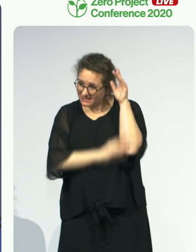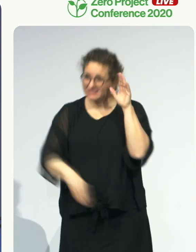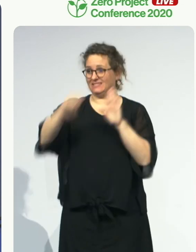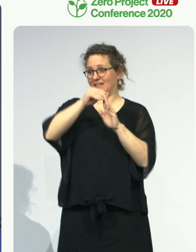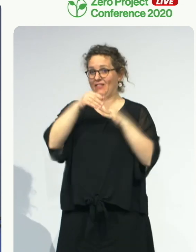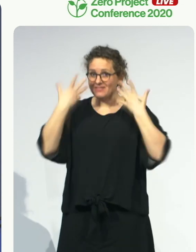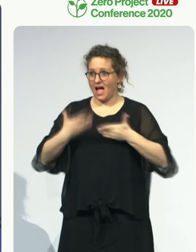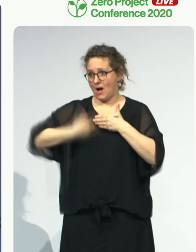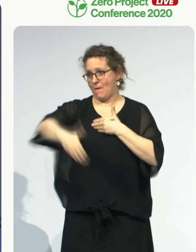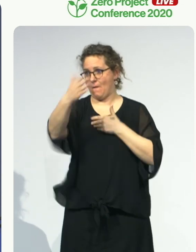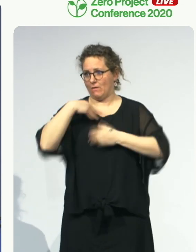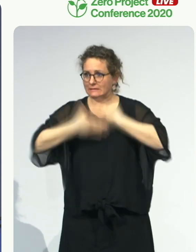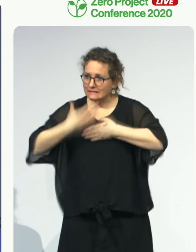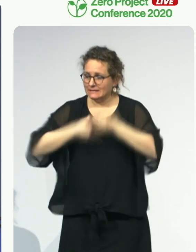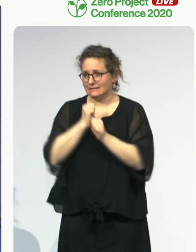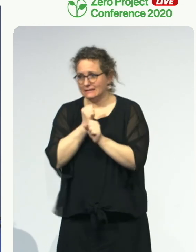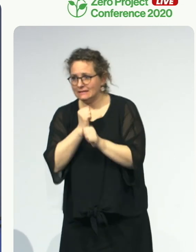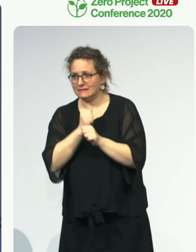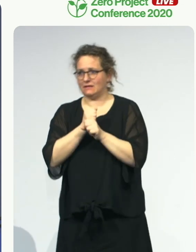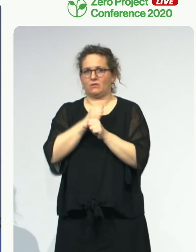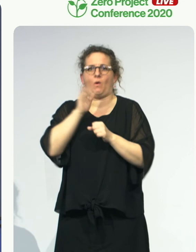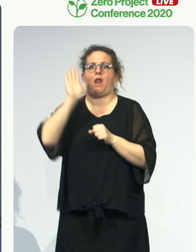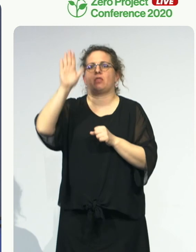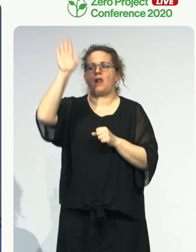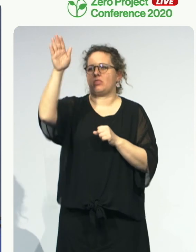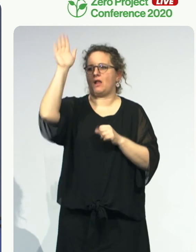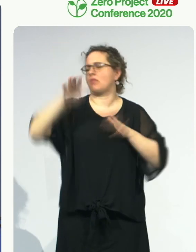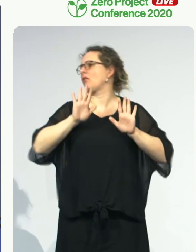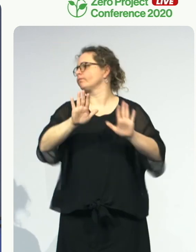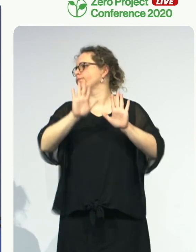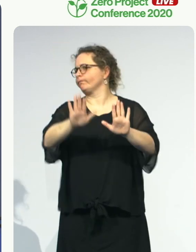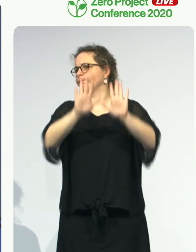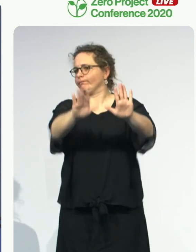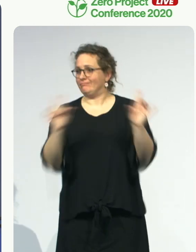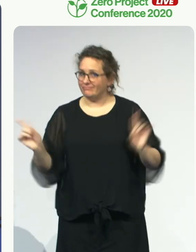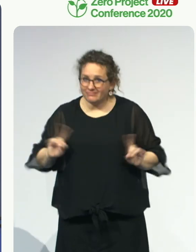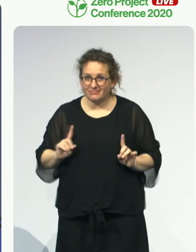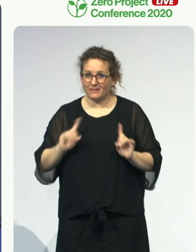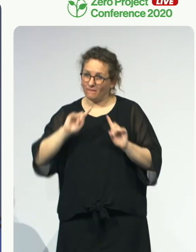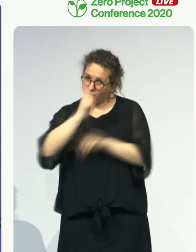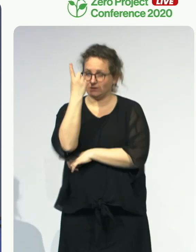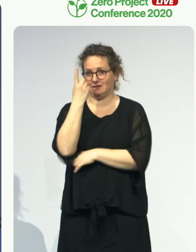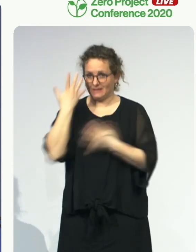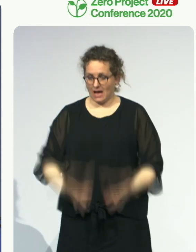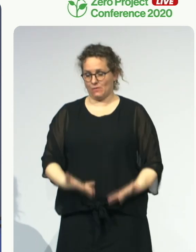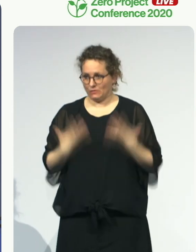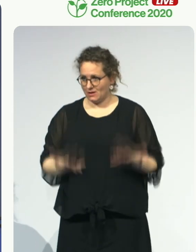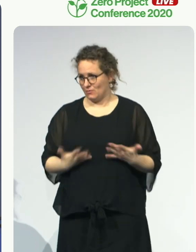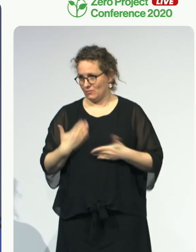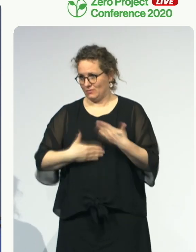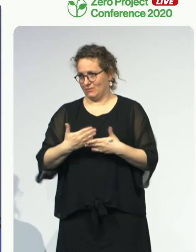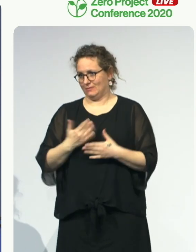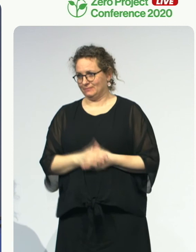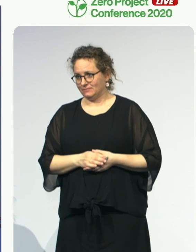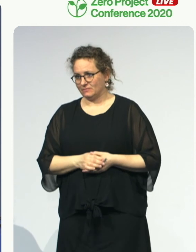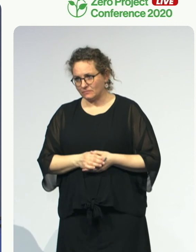And yes, and we have to say that we are starting, or